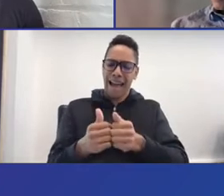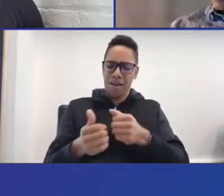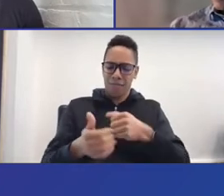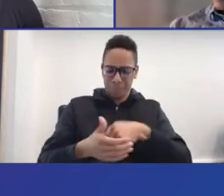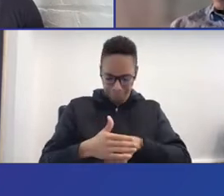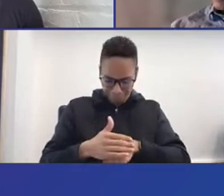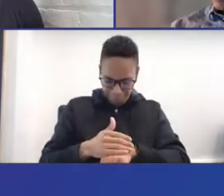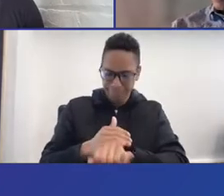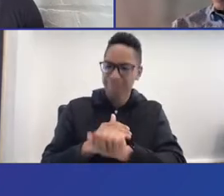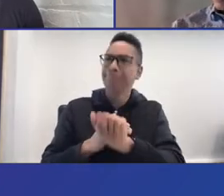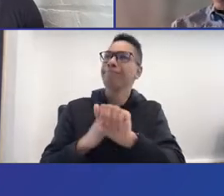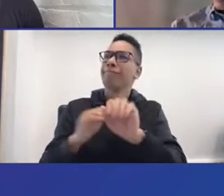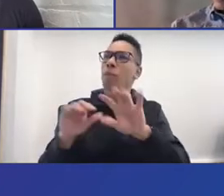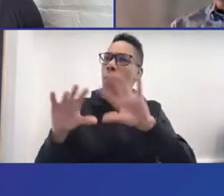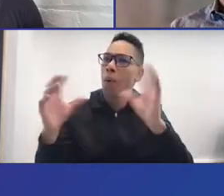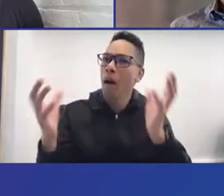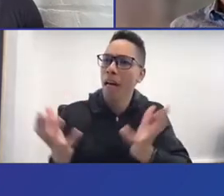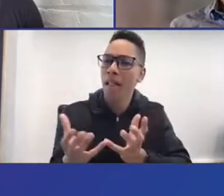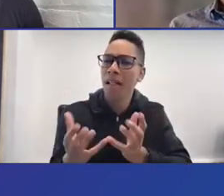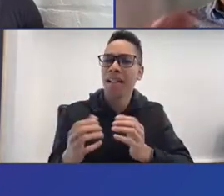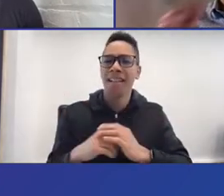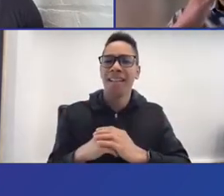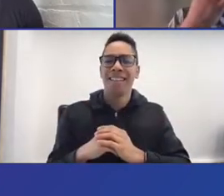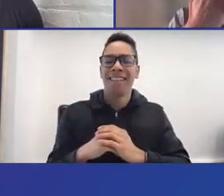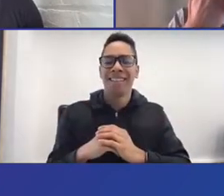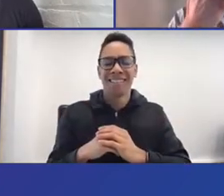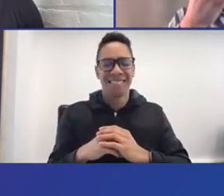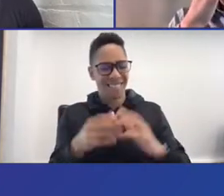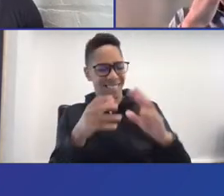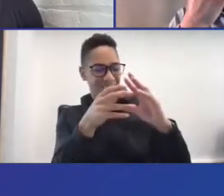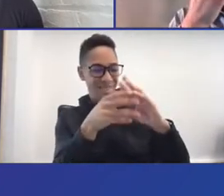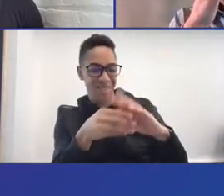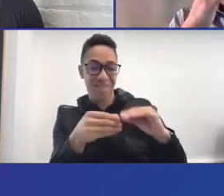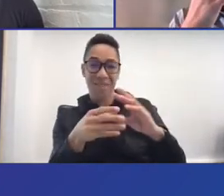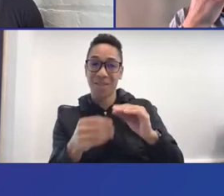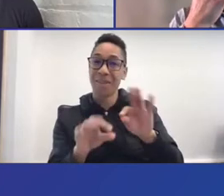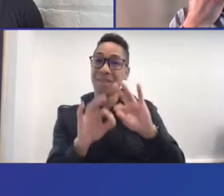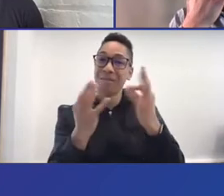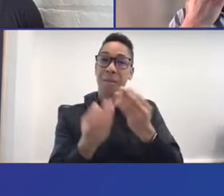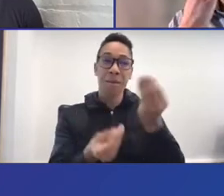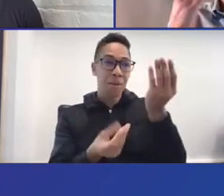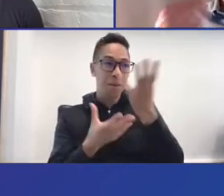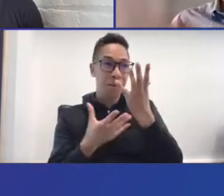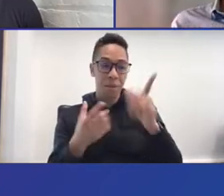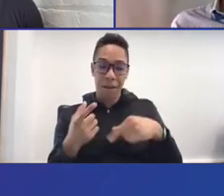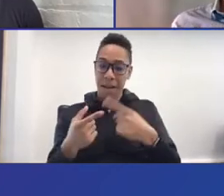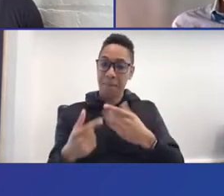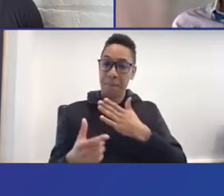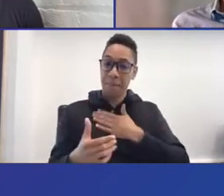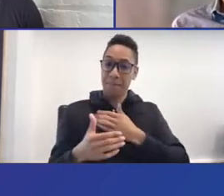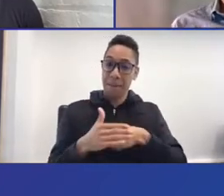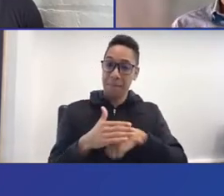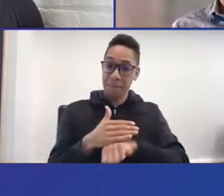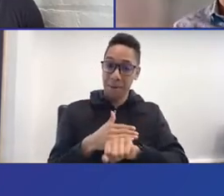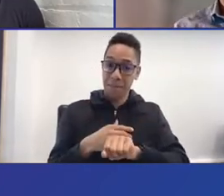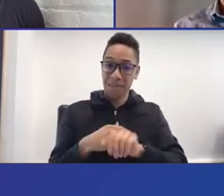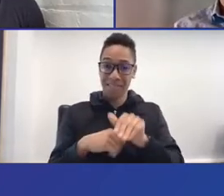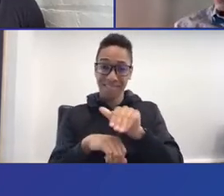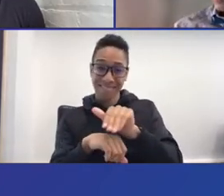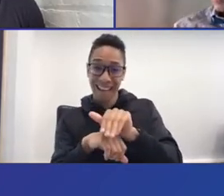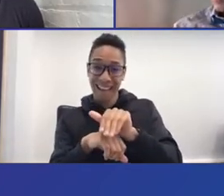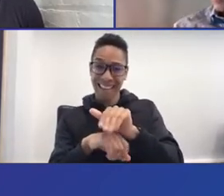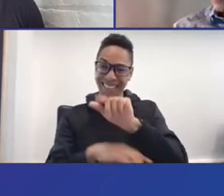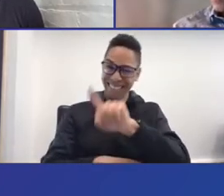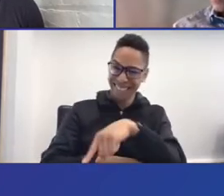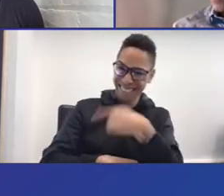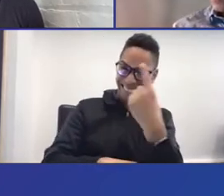told about my birth and what the night looked like or the day. I want to talk about that as